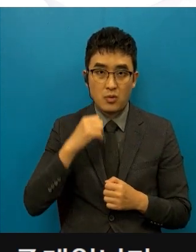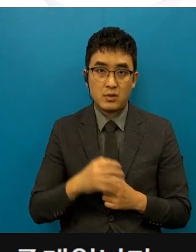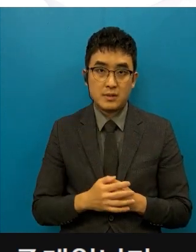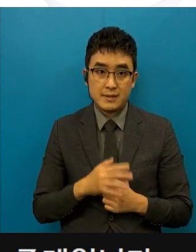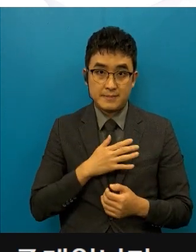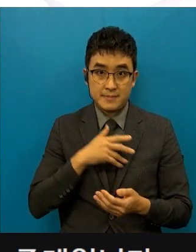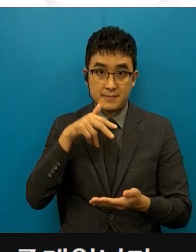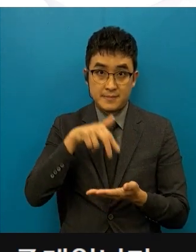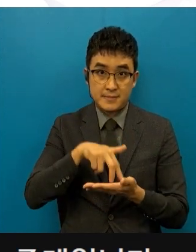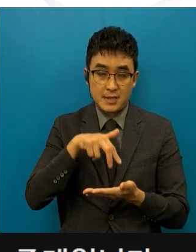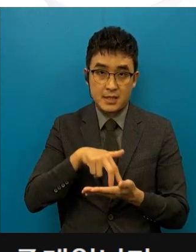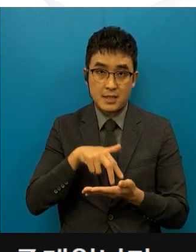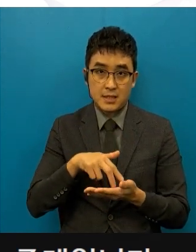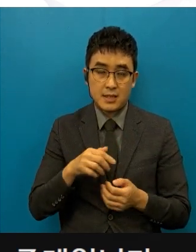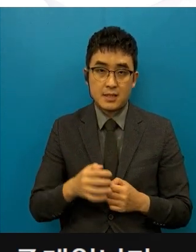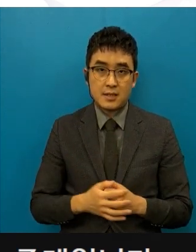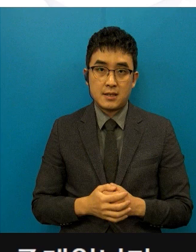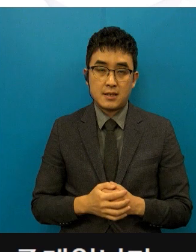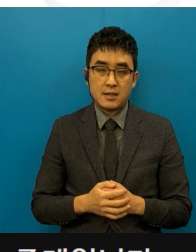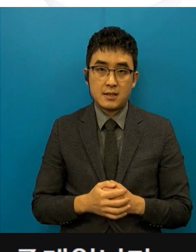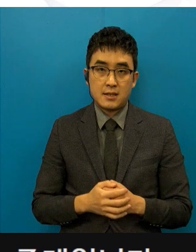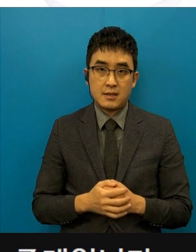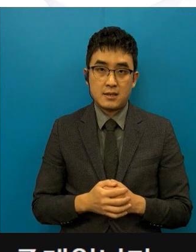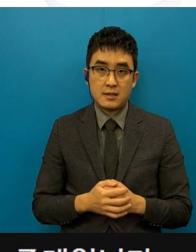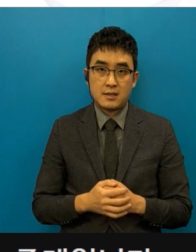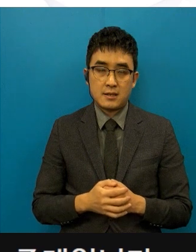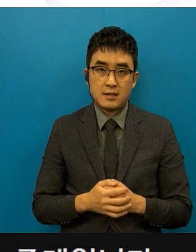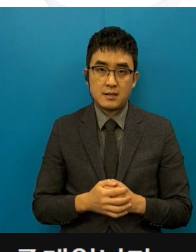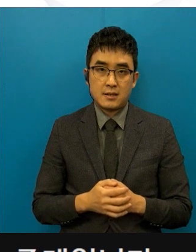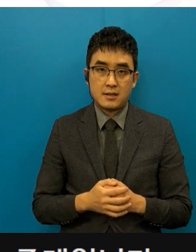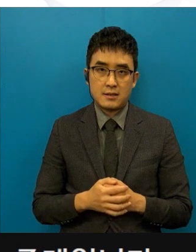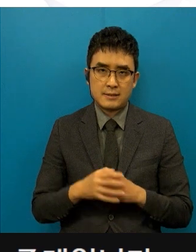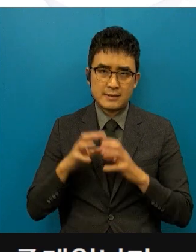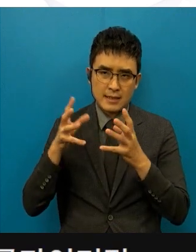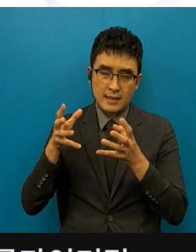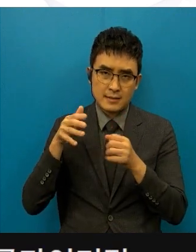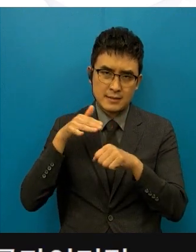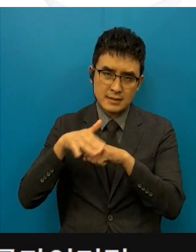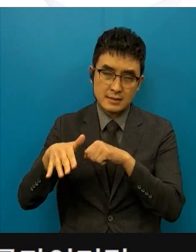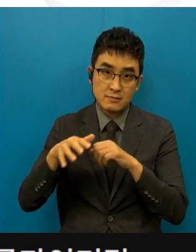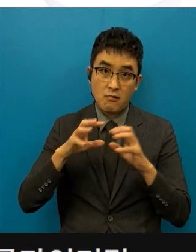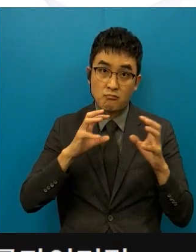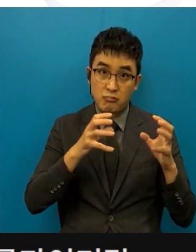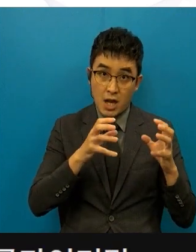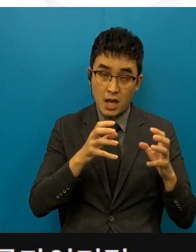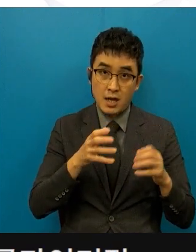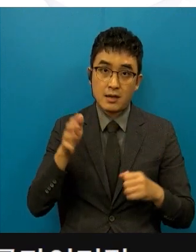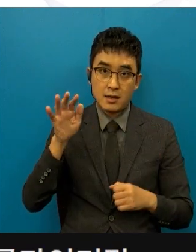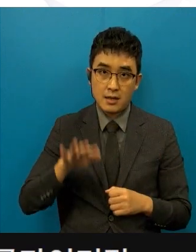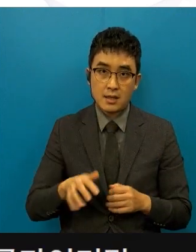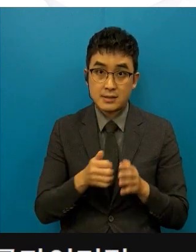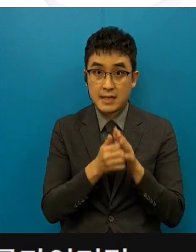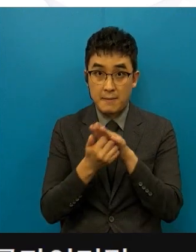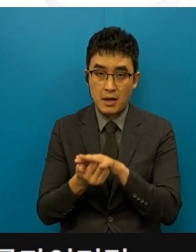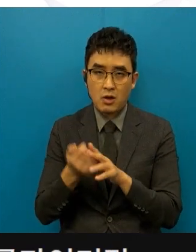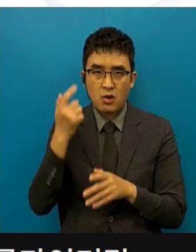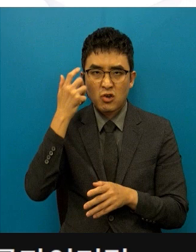see life as sacred, and so should not engage with anything